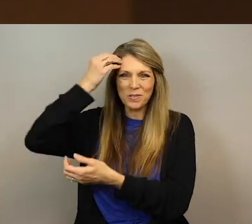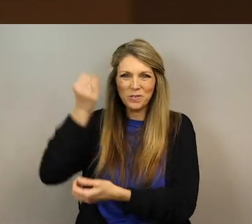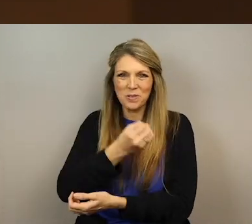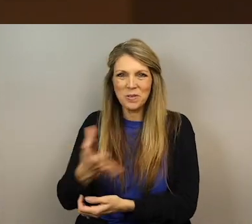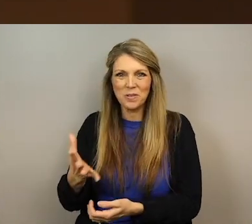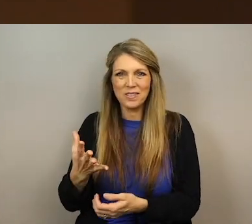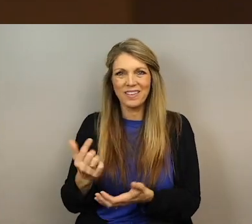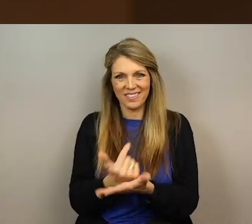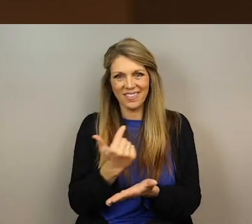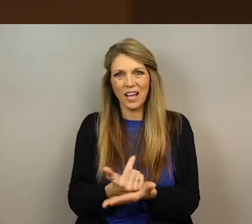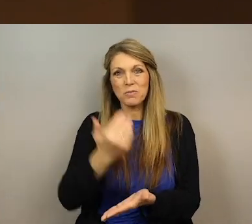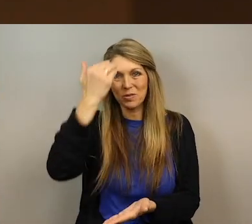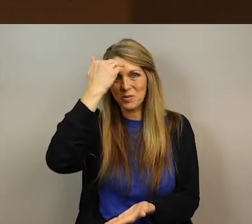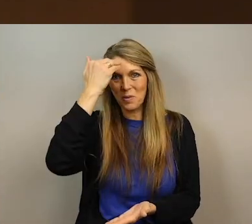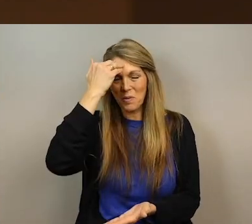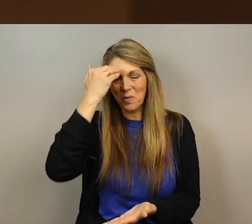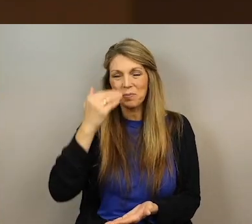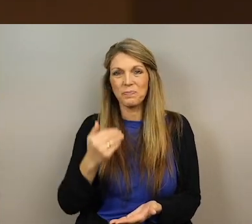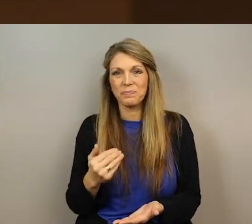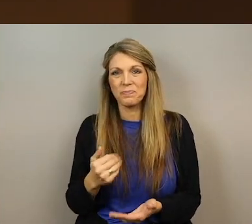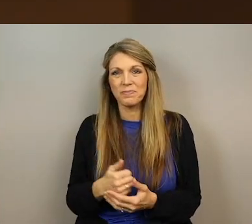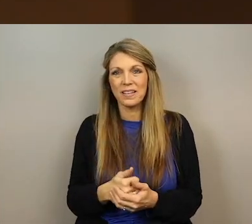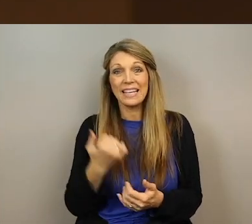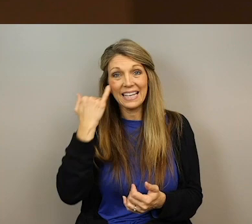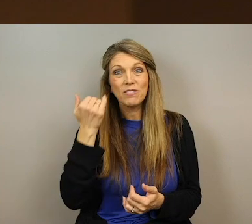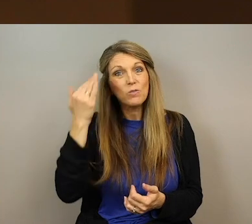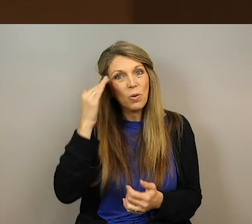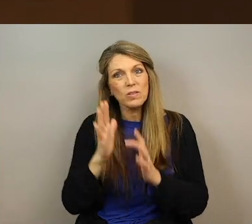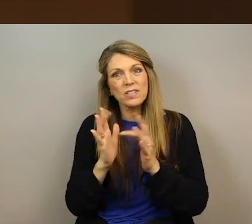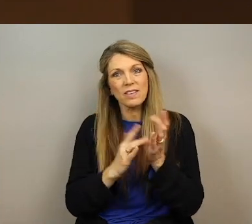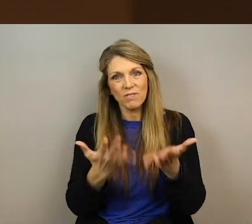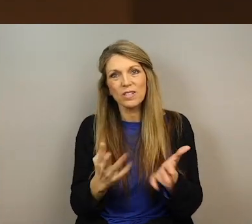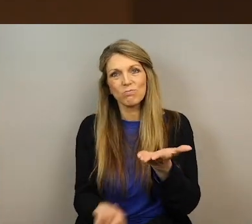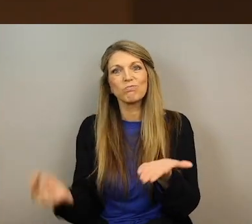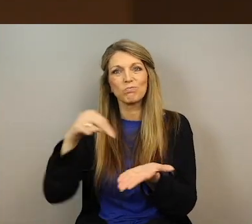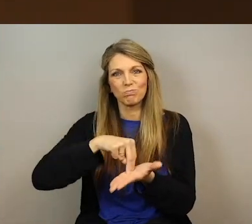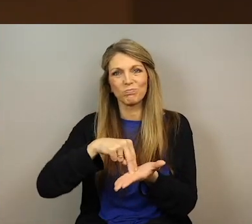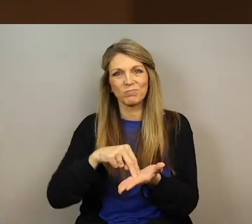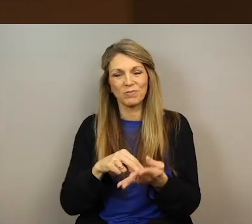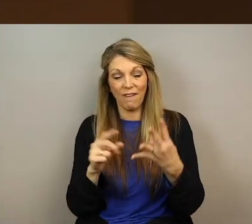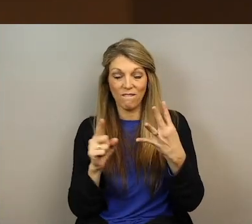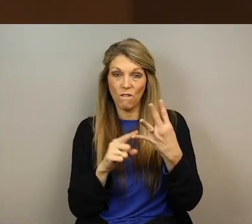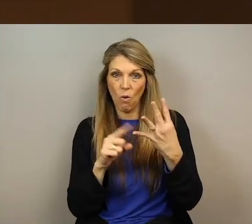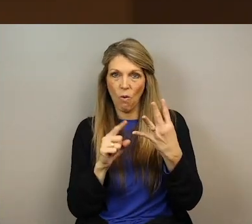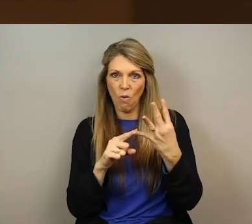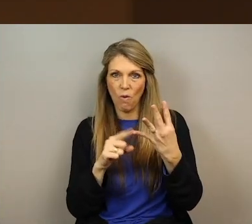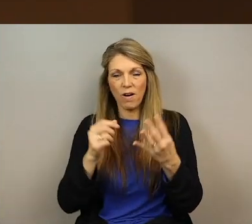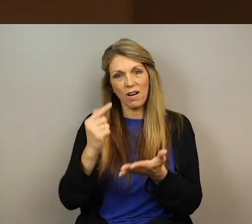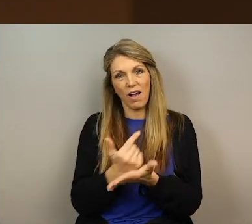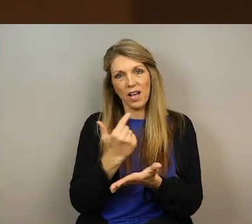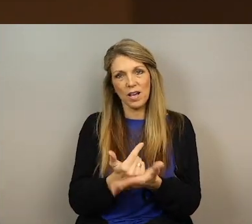news for those who know that Jesus has been raised from the dead. And fourth, the gospel is good